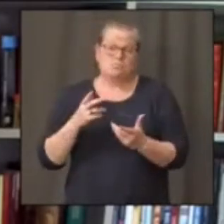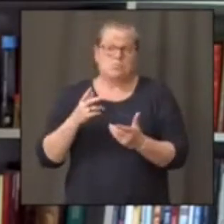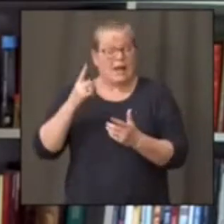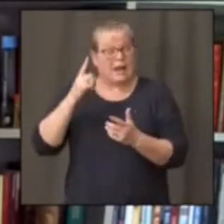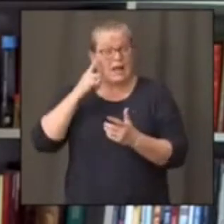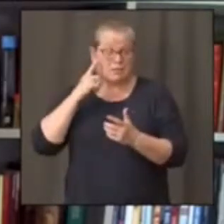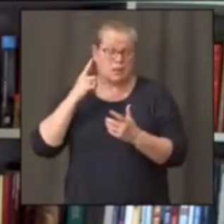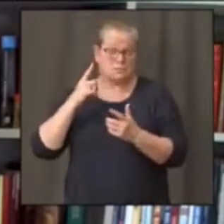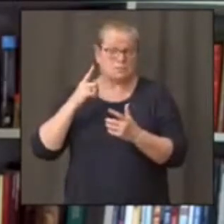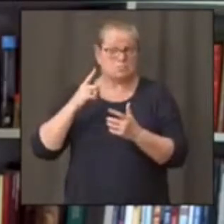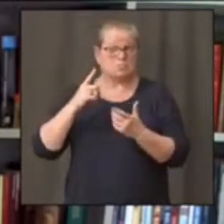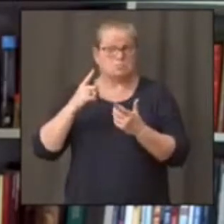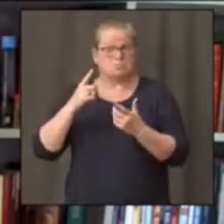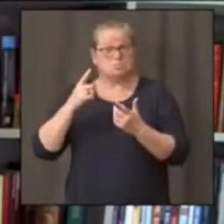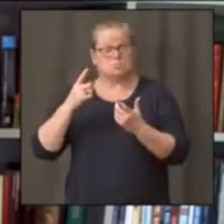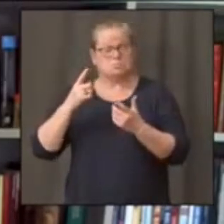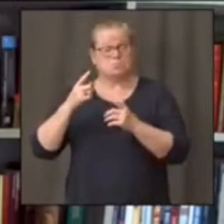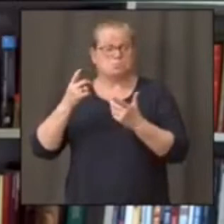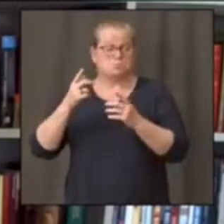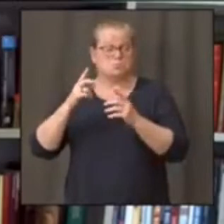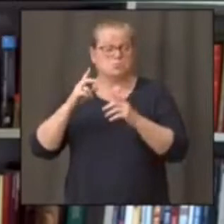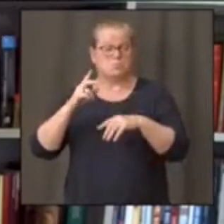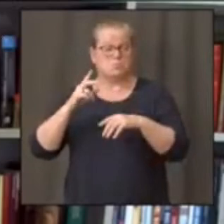state is